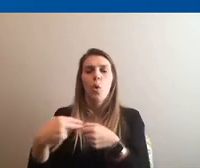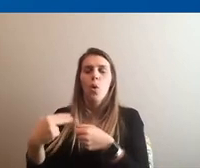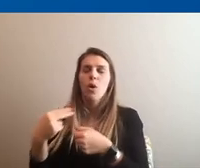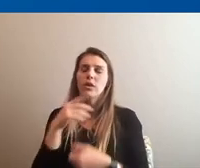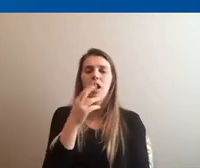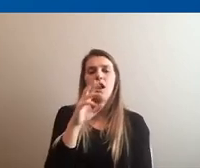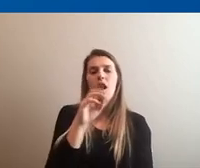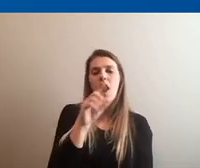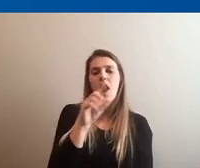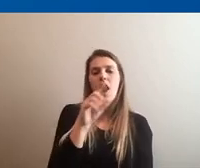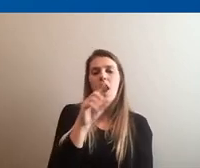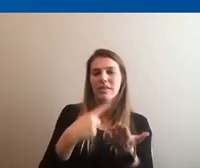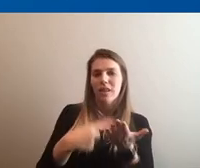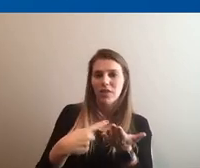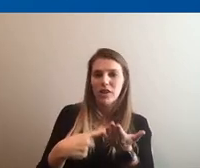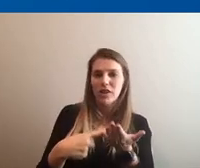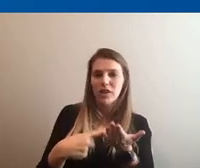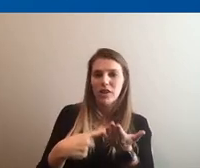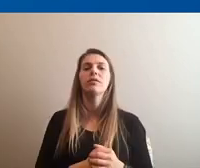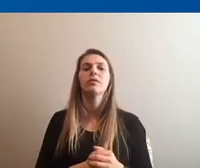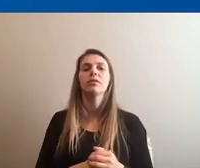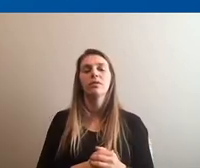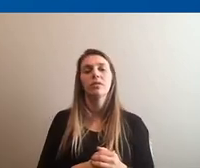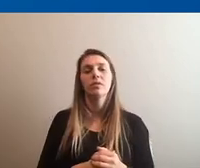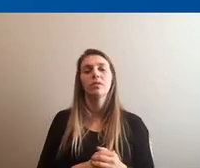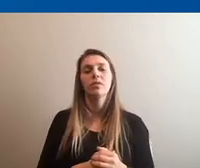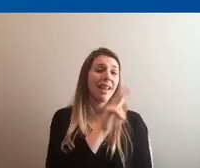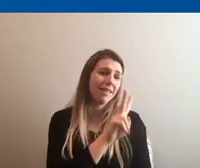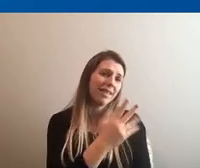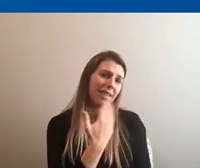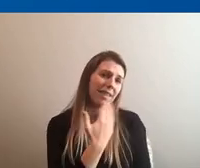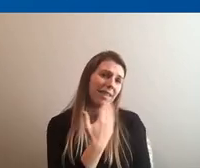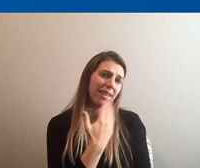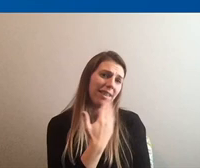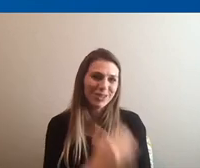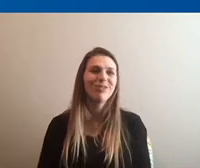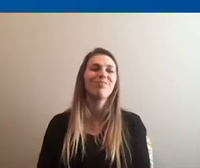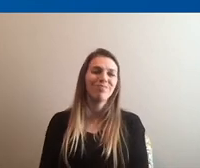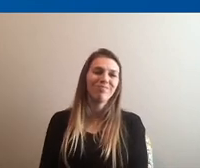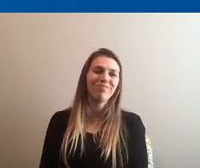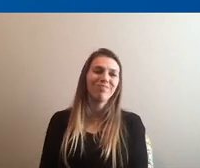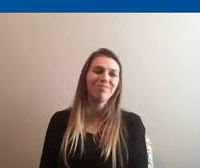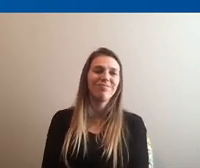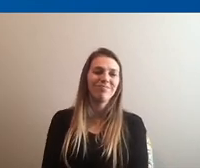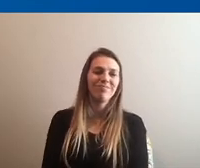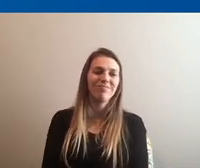conversation. Kiera, thank you.